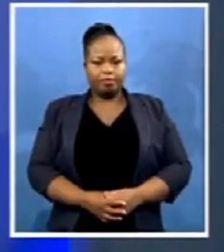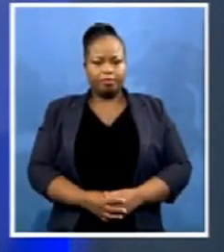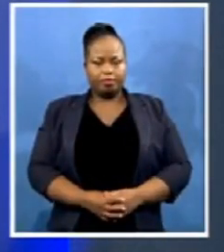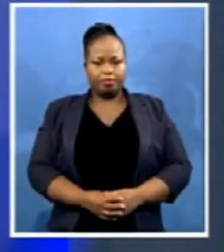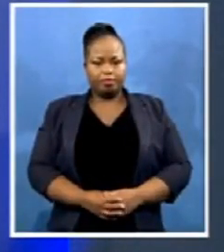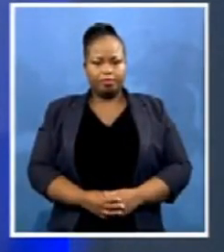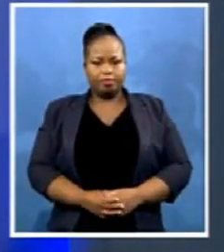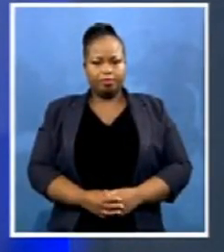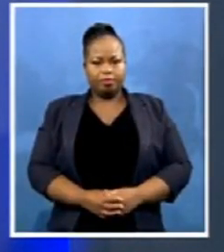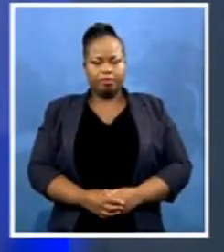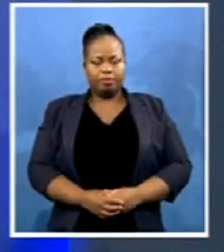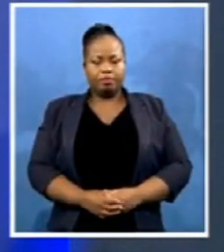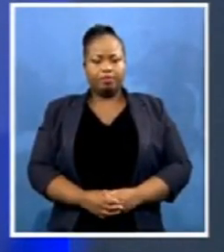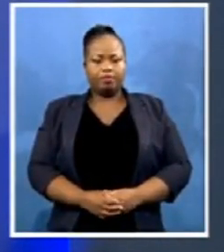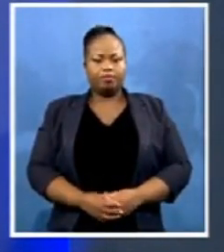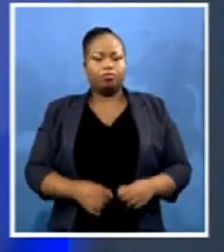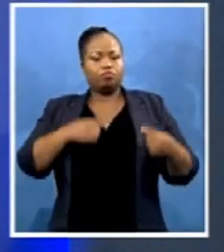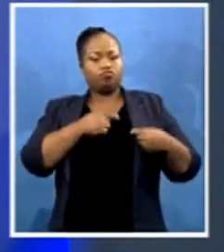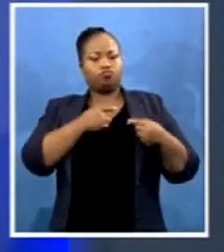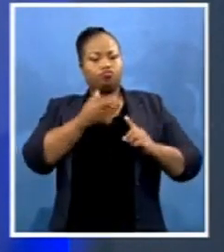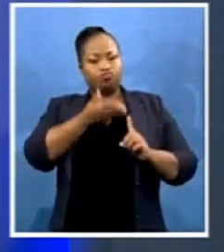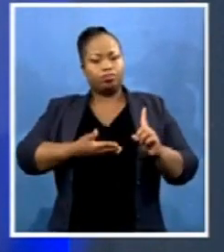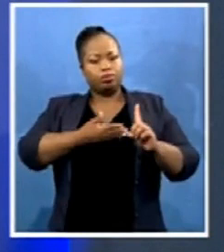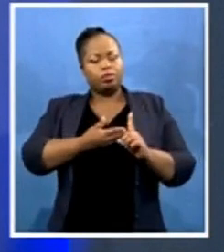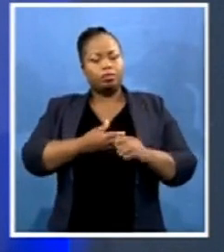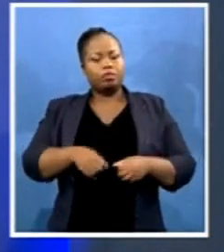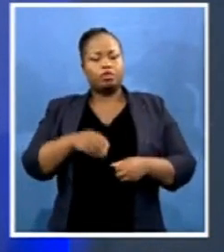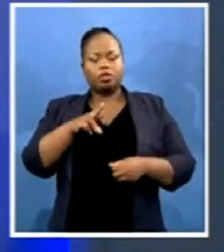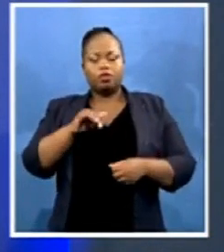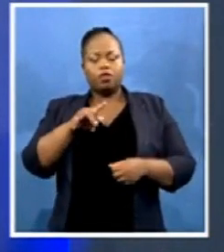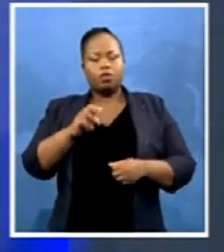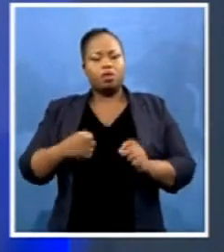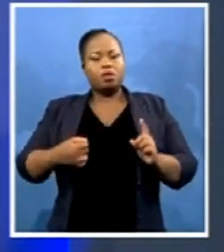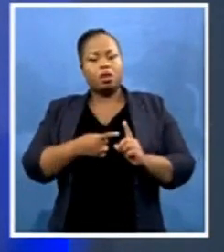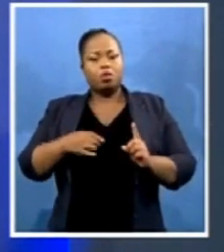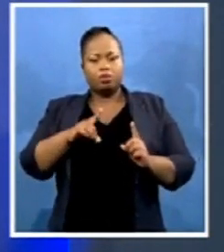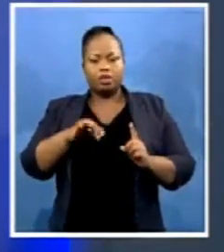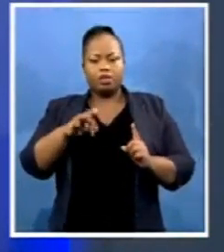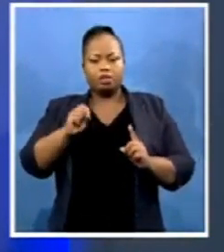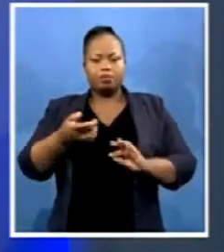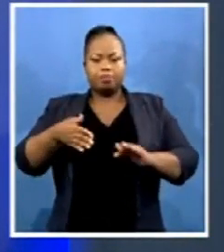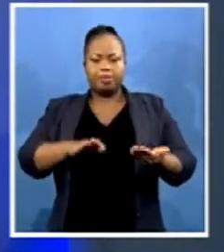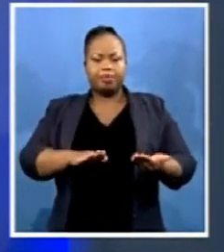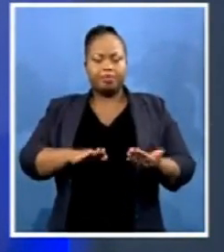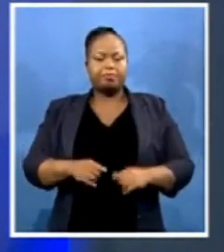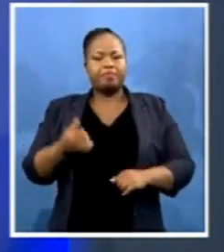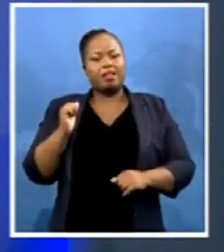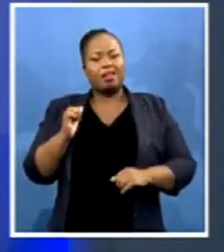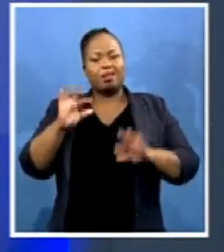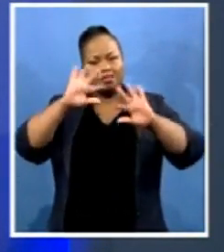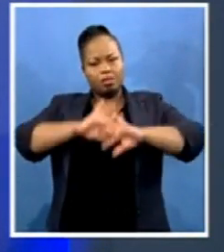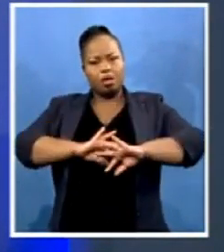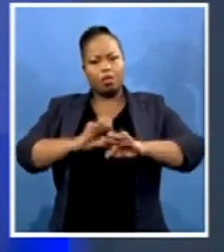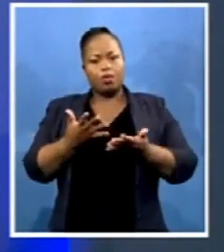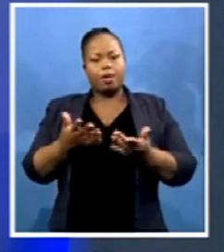Struggle stalwart and Rivonia trialist Denis Goldberg has died. He passed away last night in Cape Town. The